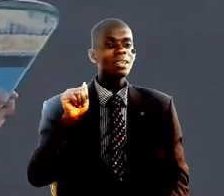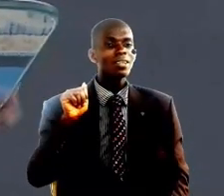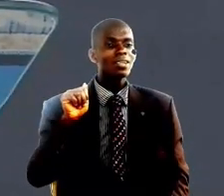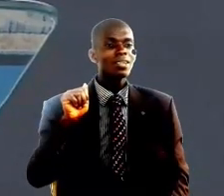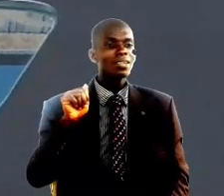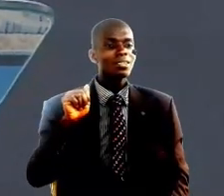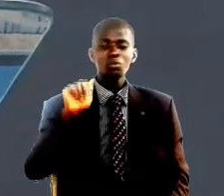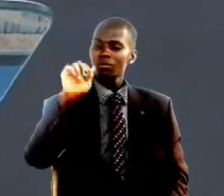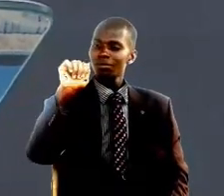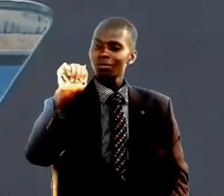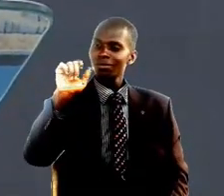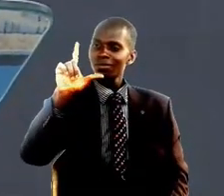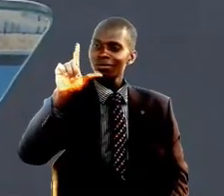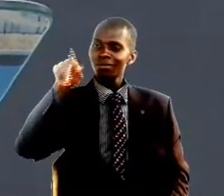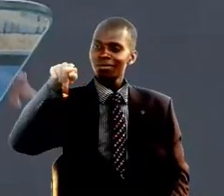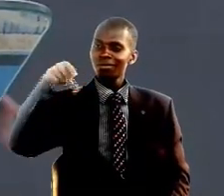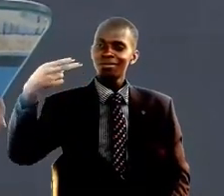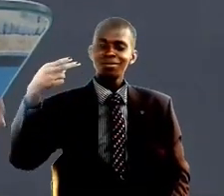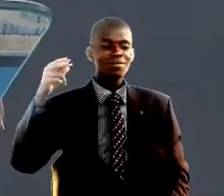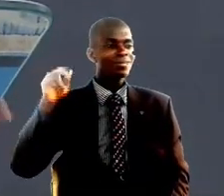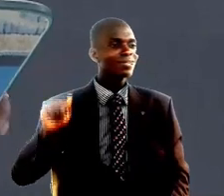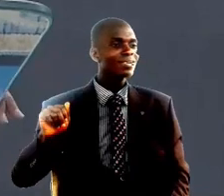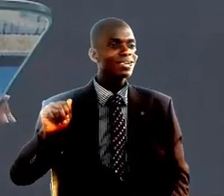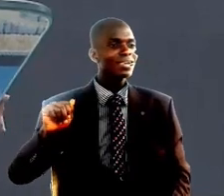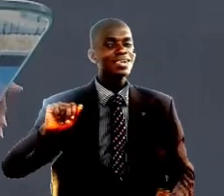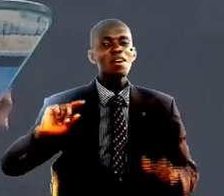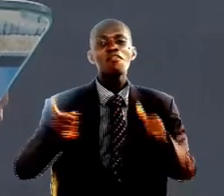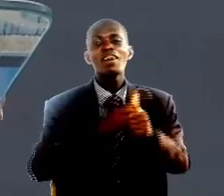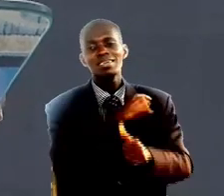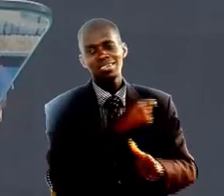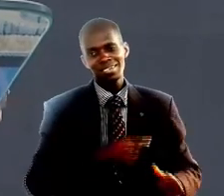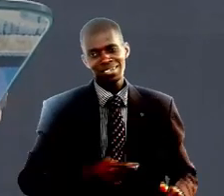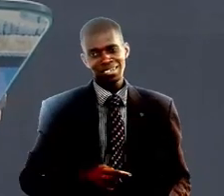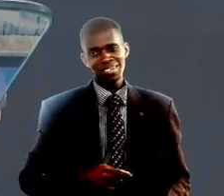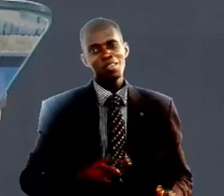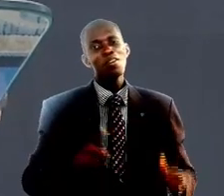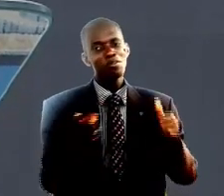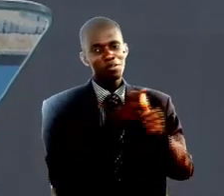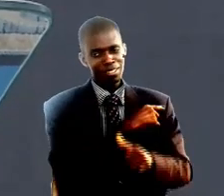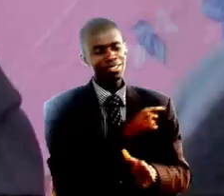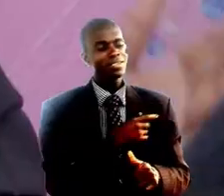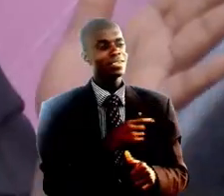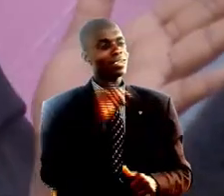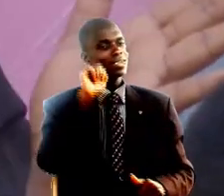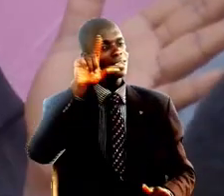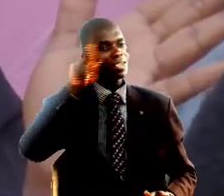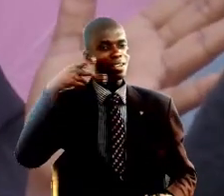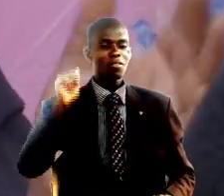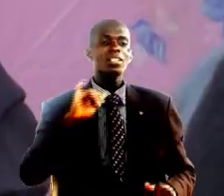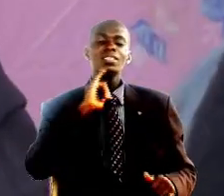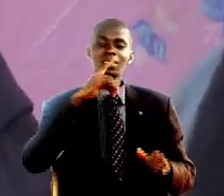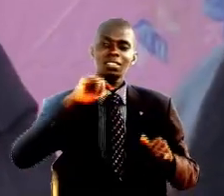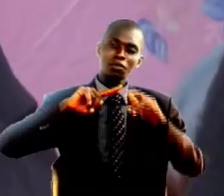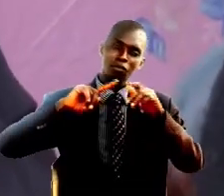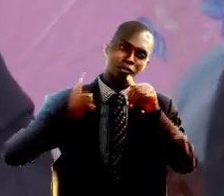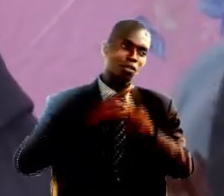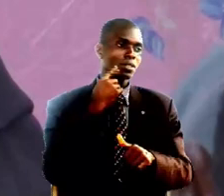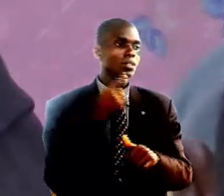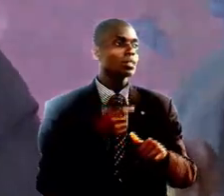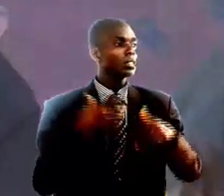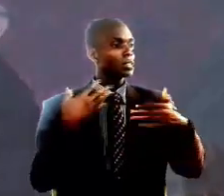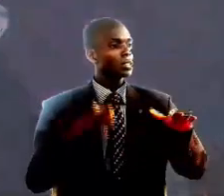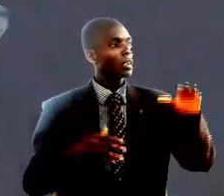beginning and the end. And everything in between, he will take care of. T is the truth.